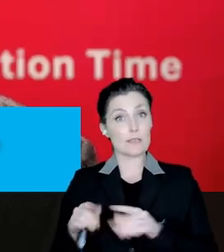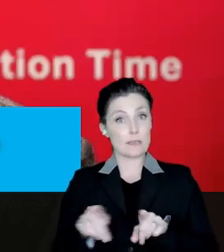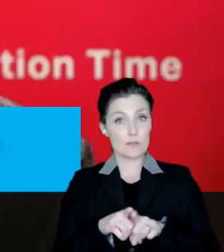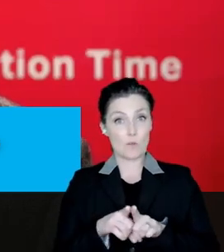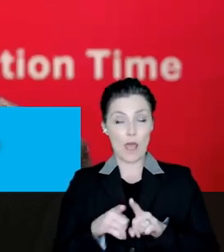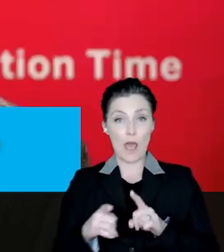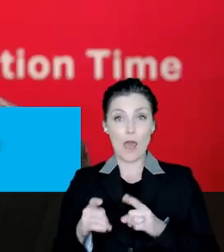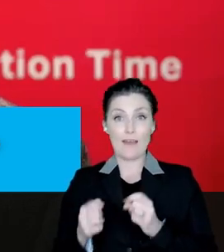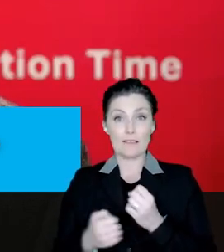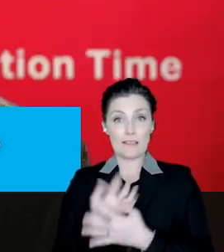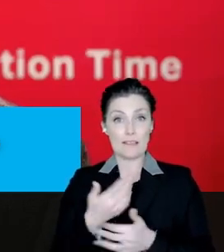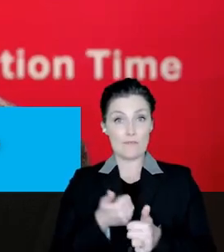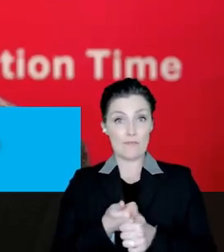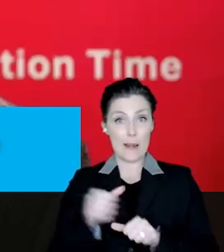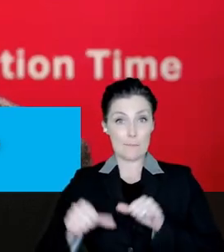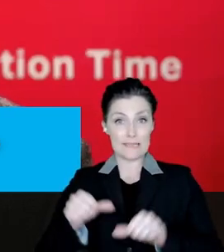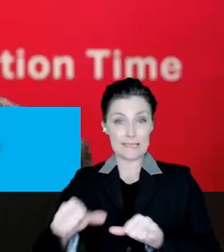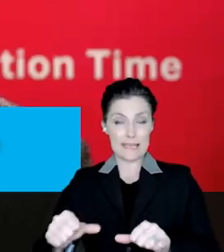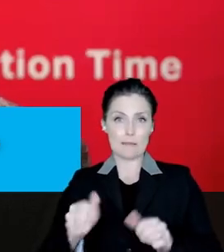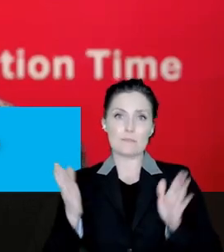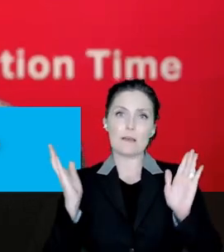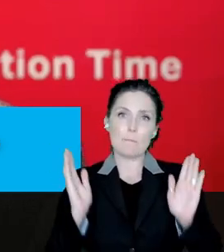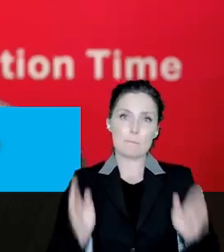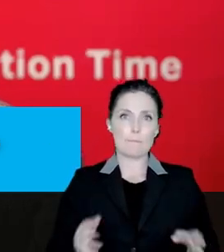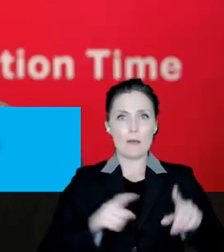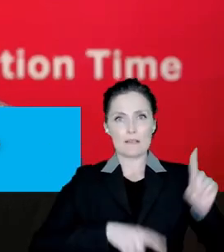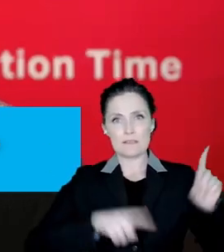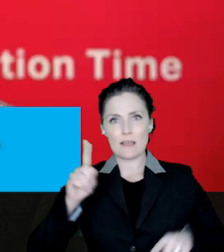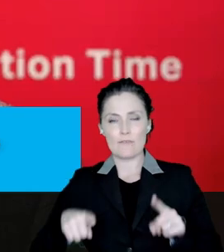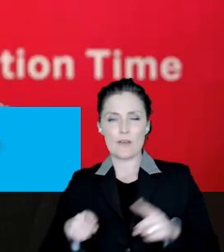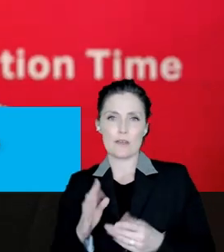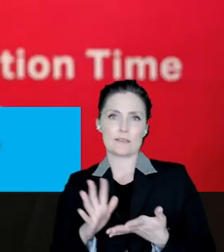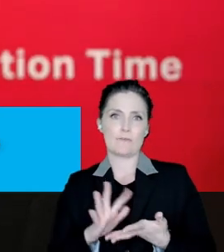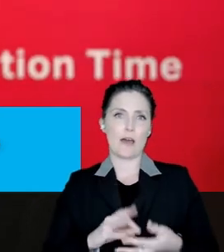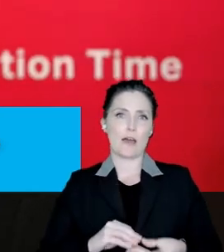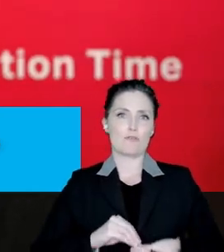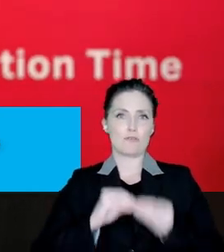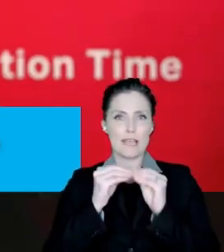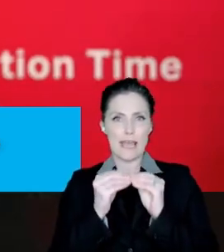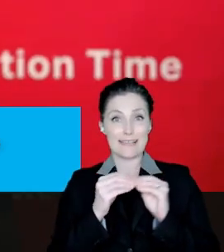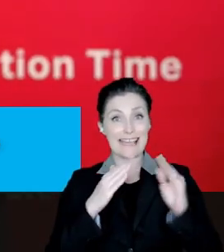schemes must diversify creating houses too?